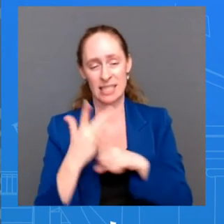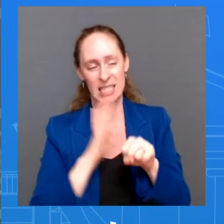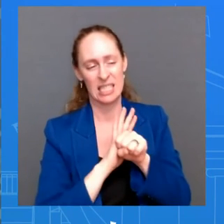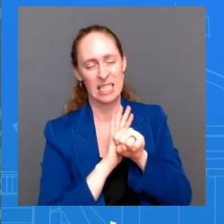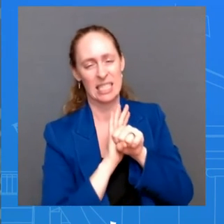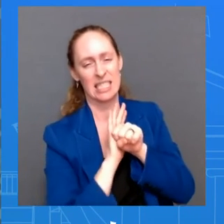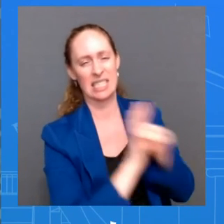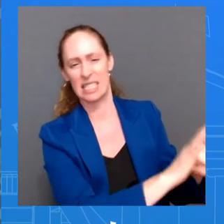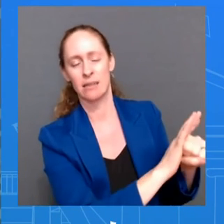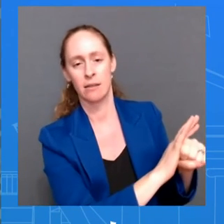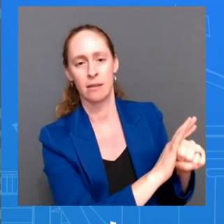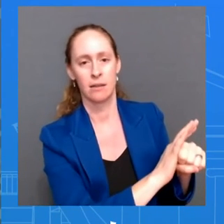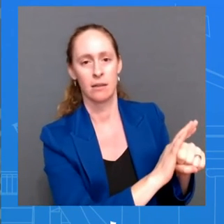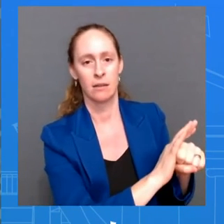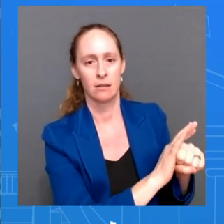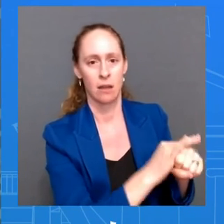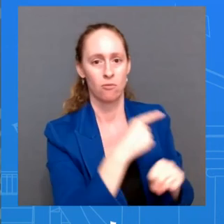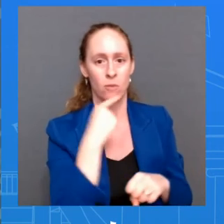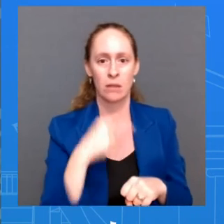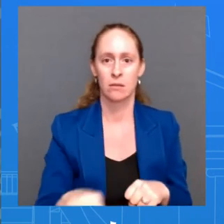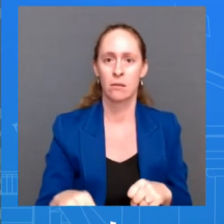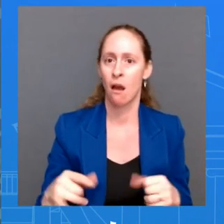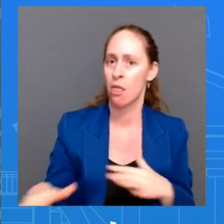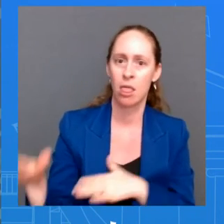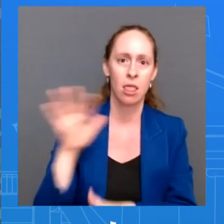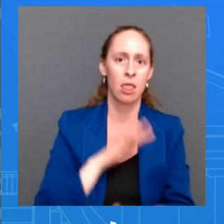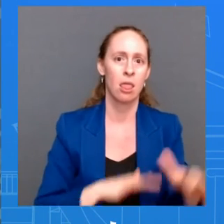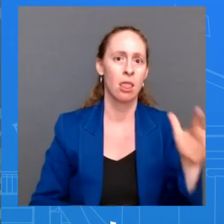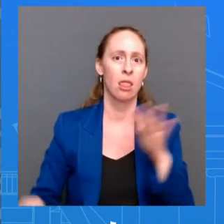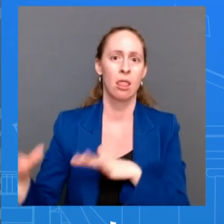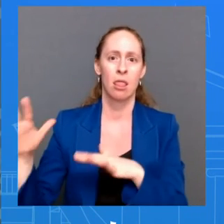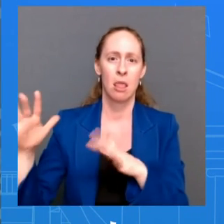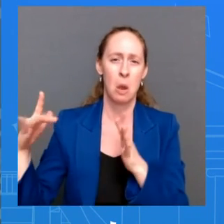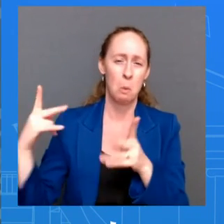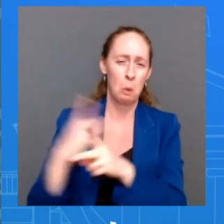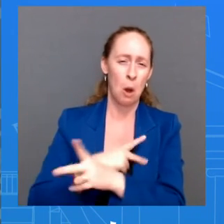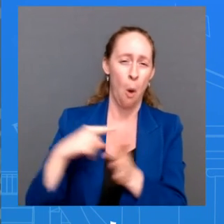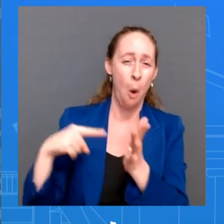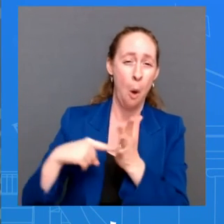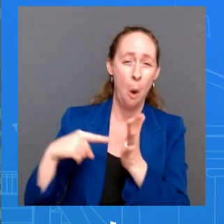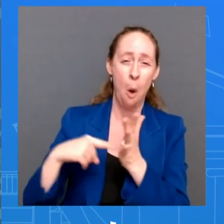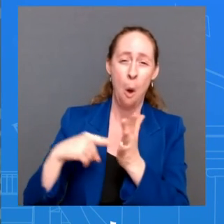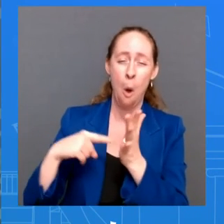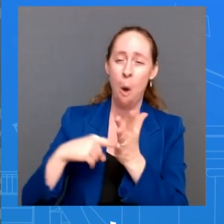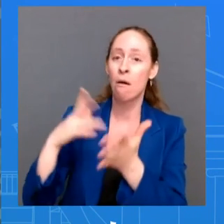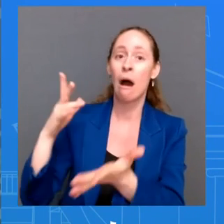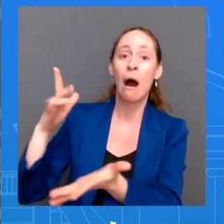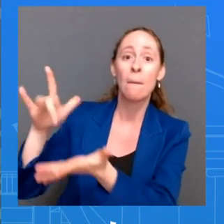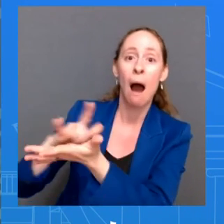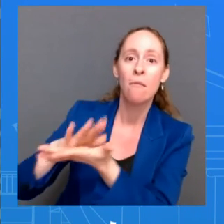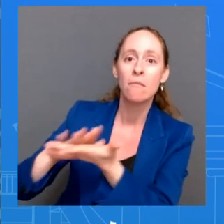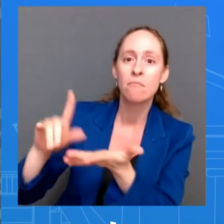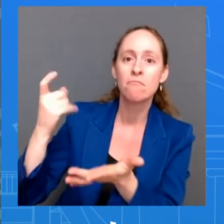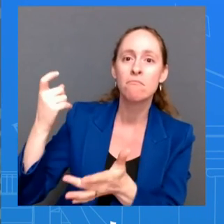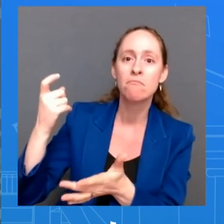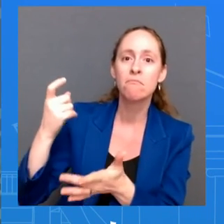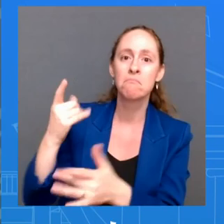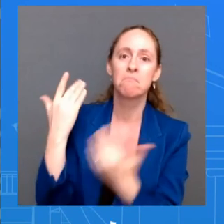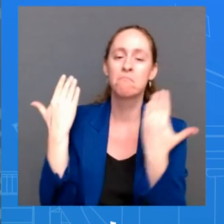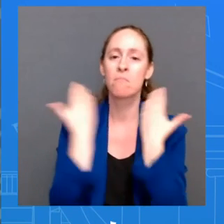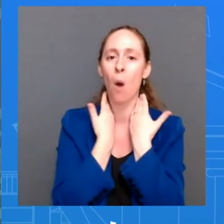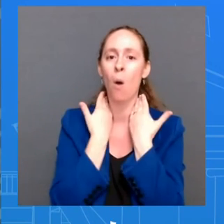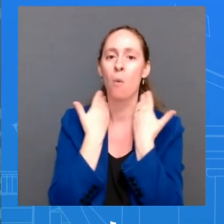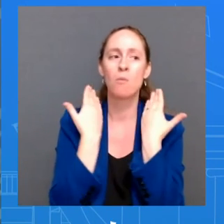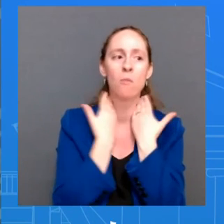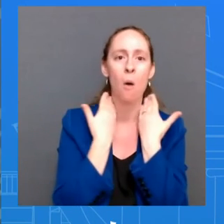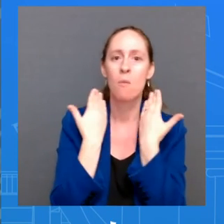first time in more than a century. So that is what, when I say Russia is becoming a pariah, with the question that I was asked, if we are